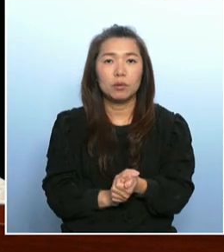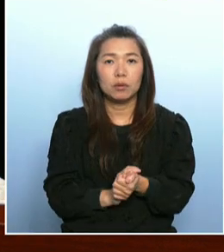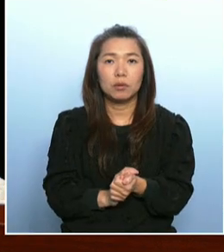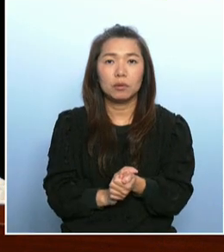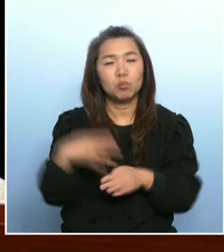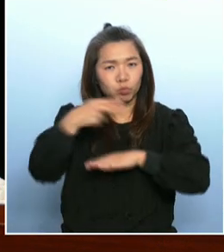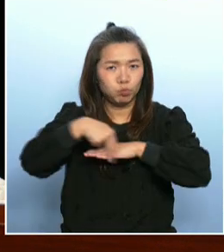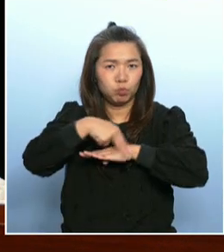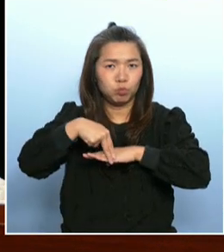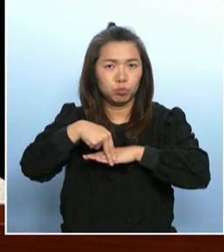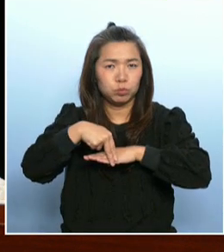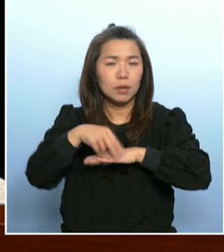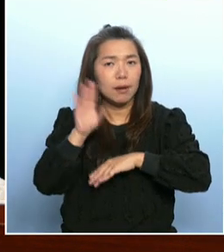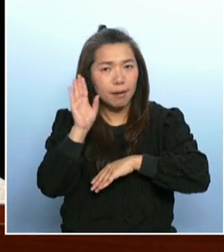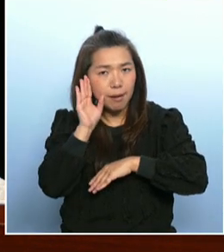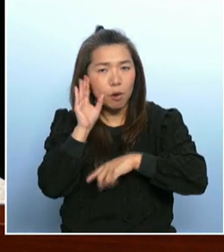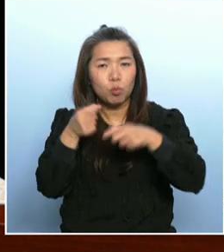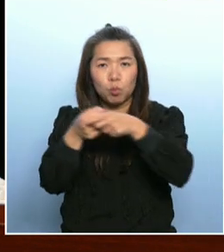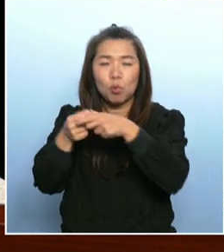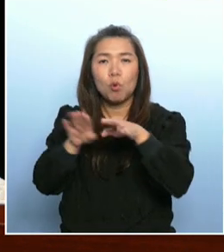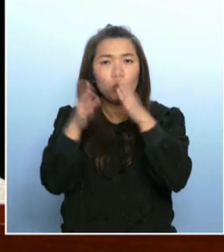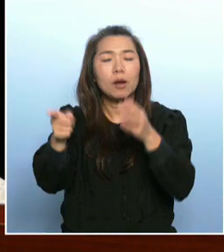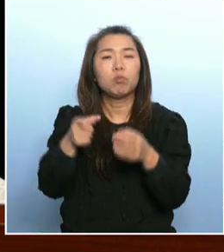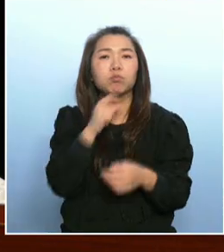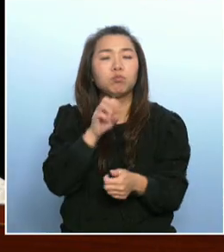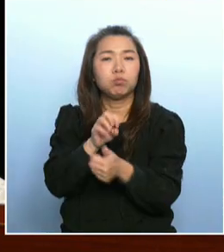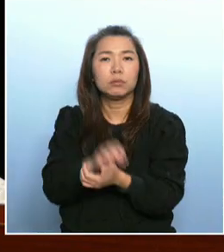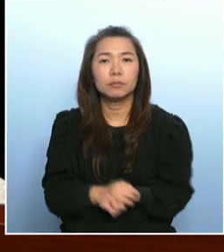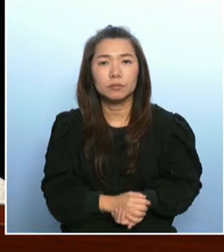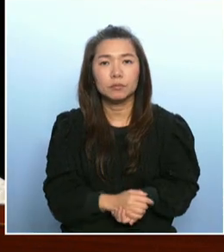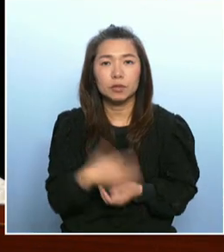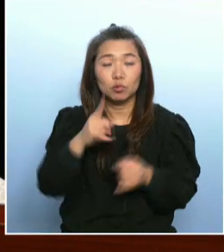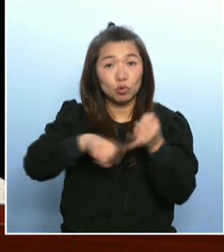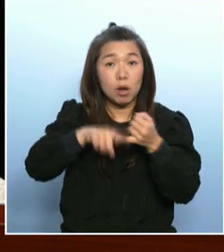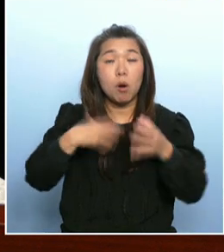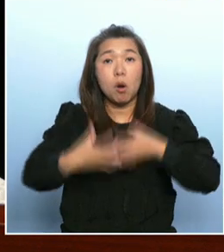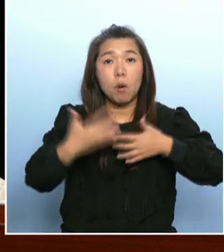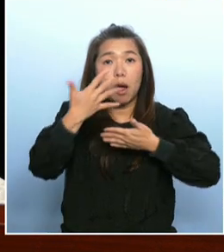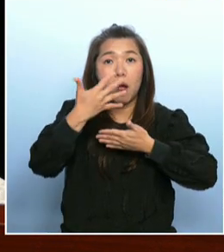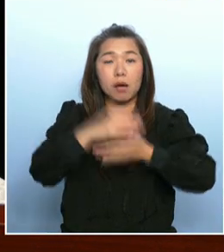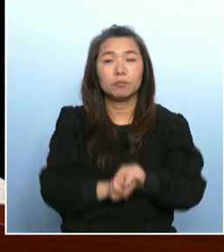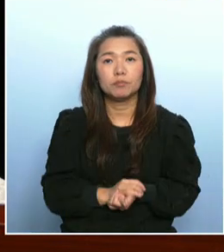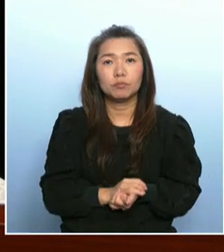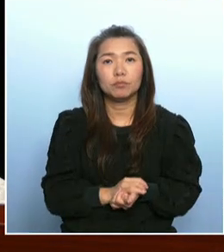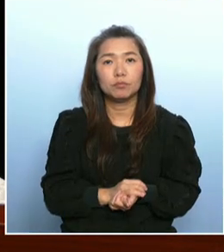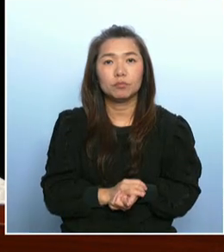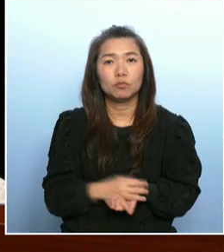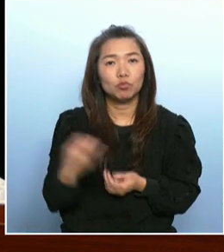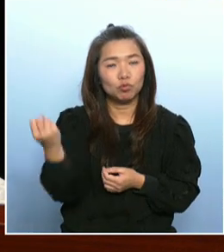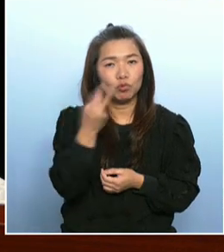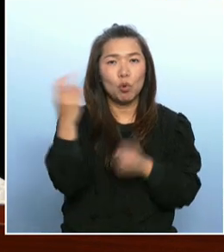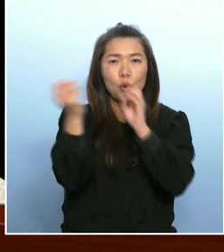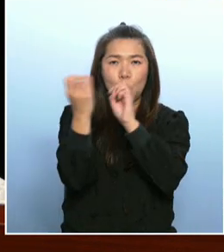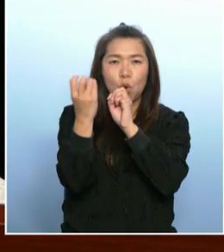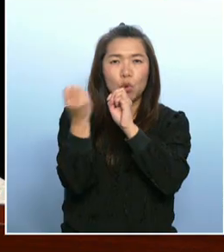hearing on support service and planning for persons with disabilities. The date